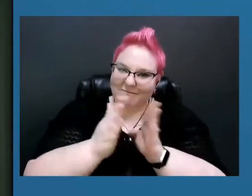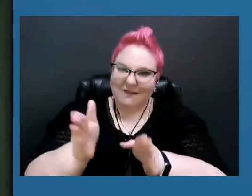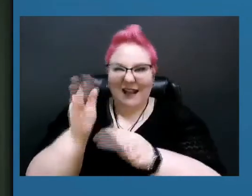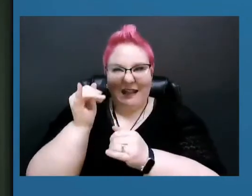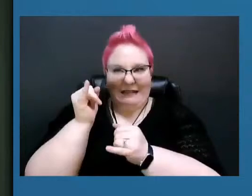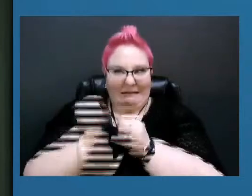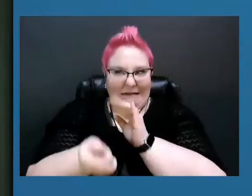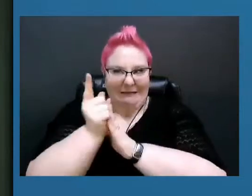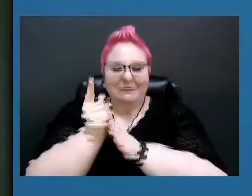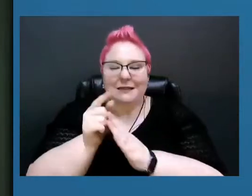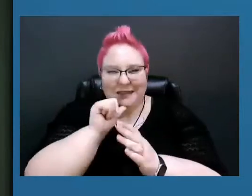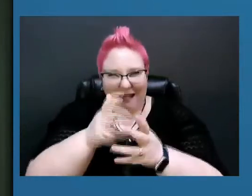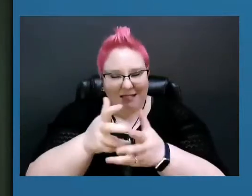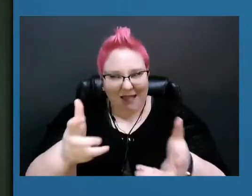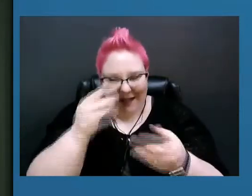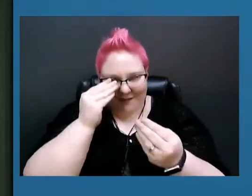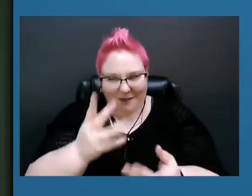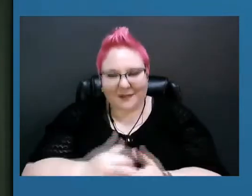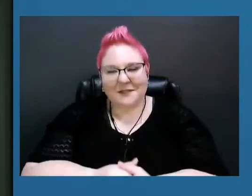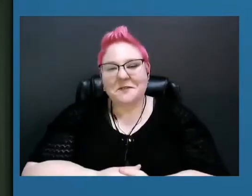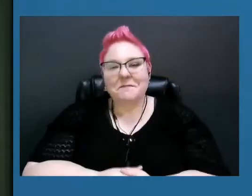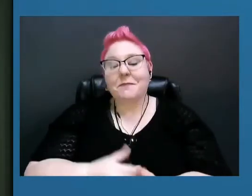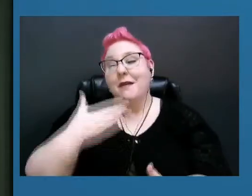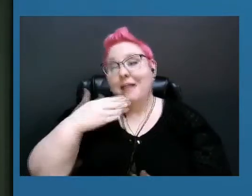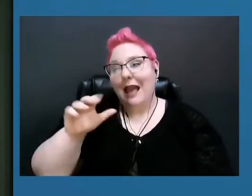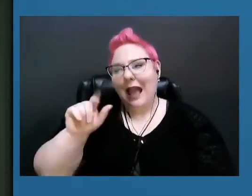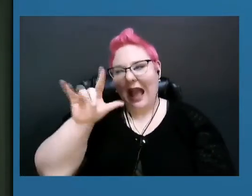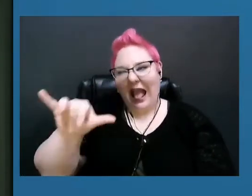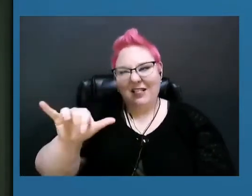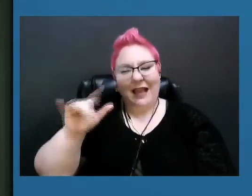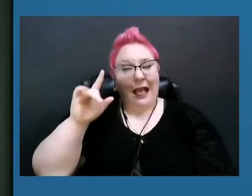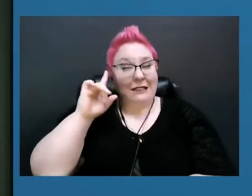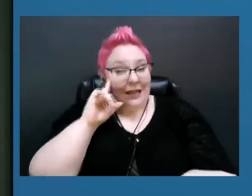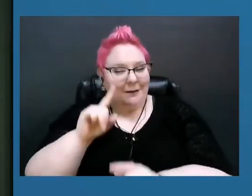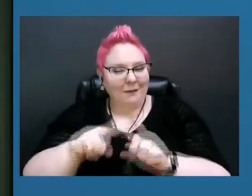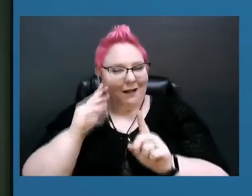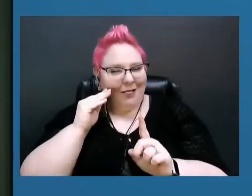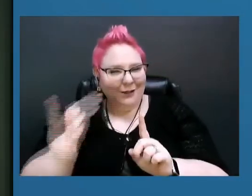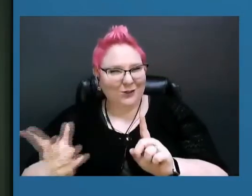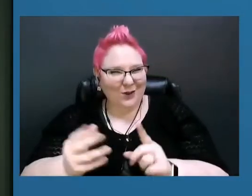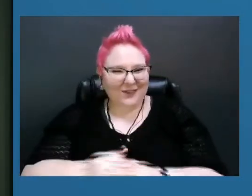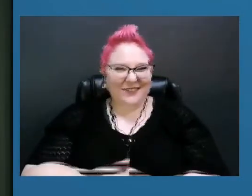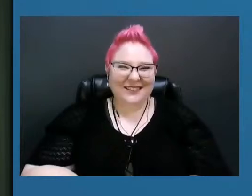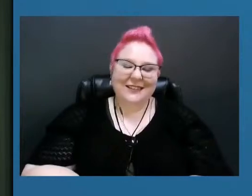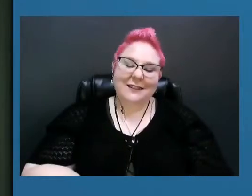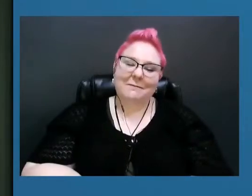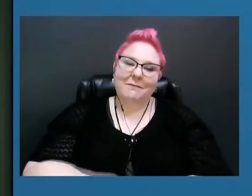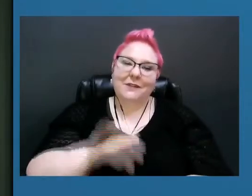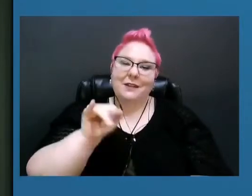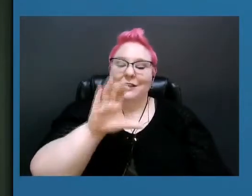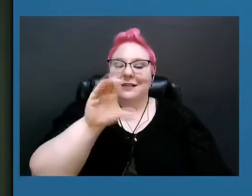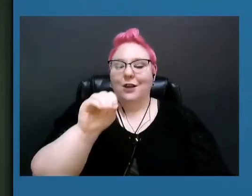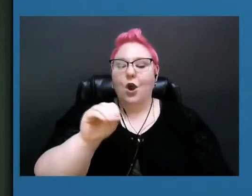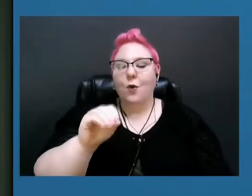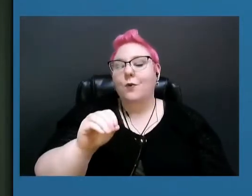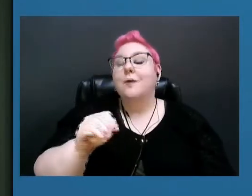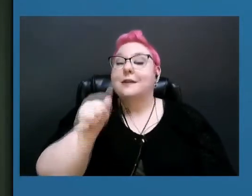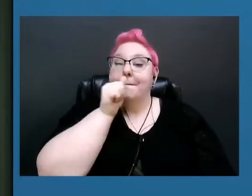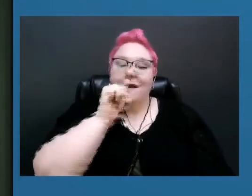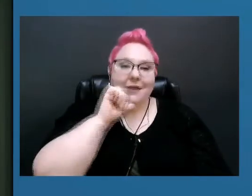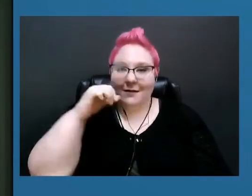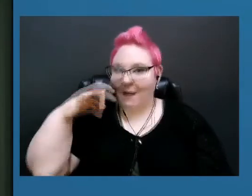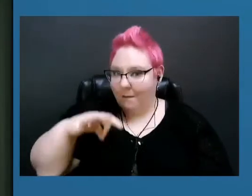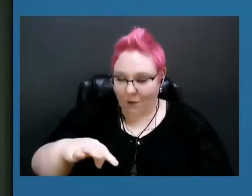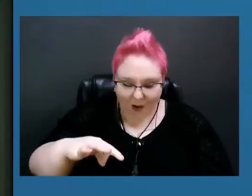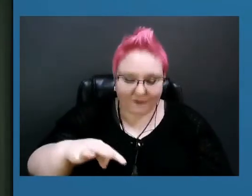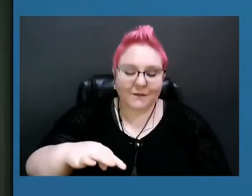notice. I think I'm grateful to Allie, but I'll let you know when this is done. JCEO is a private, not-for-profit community action agency